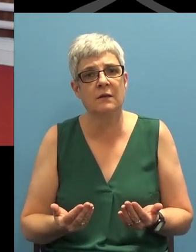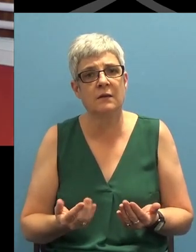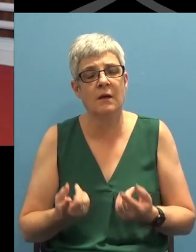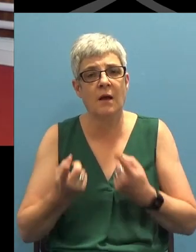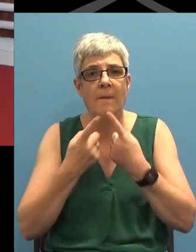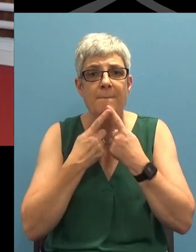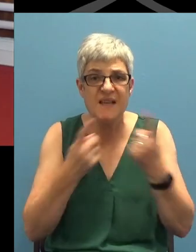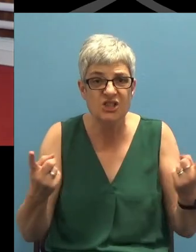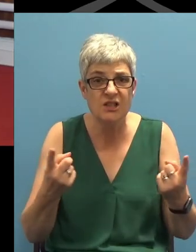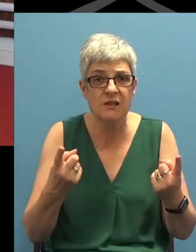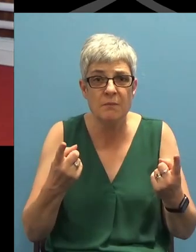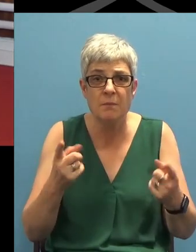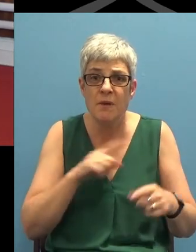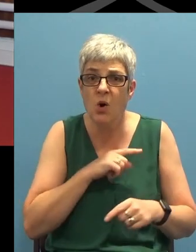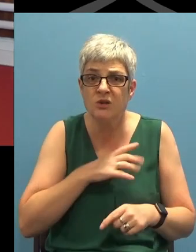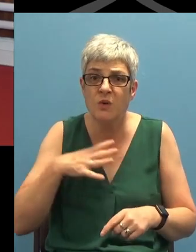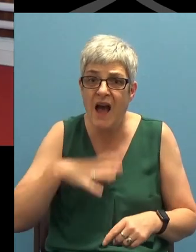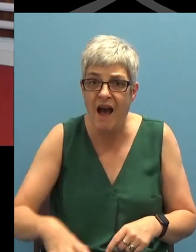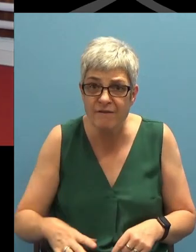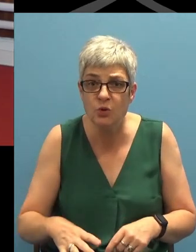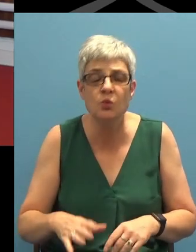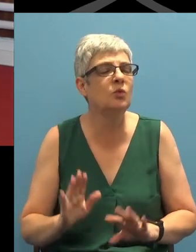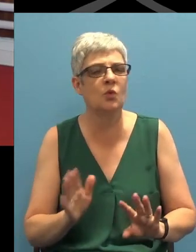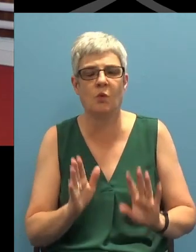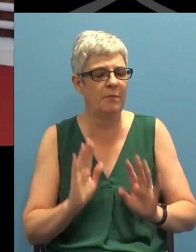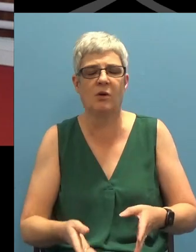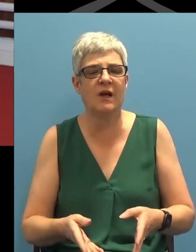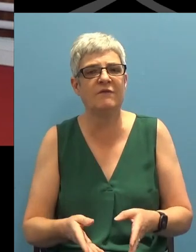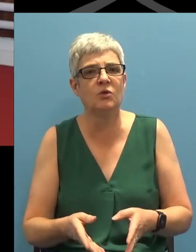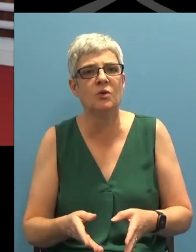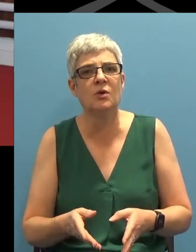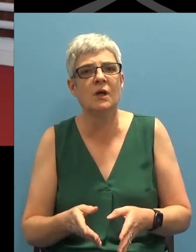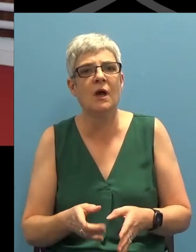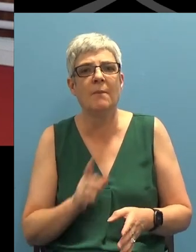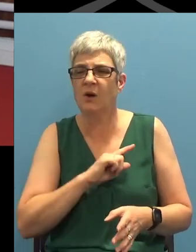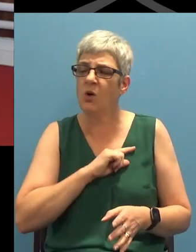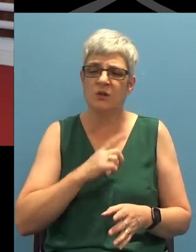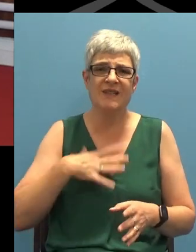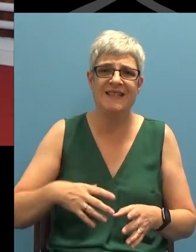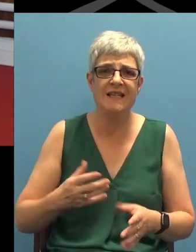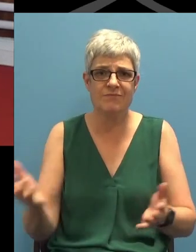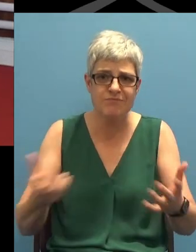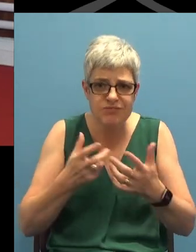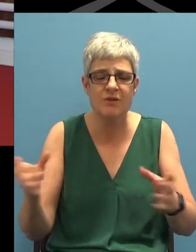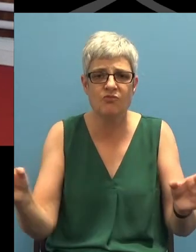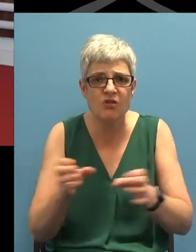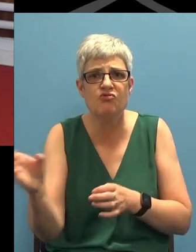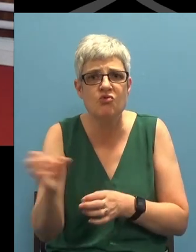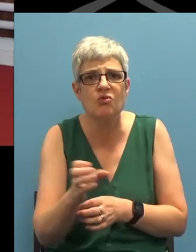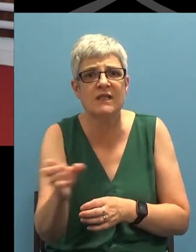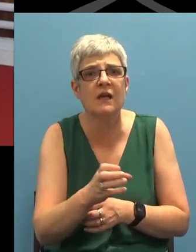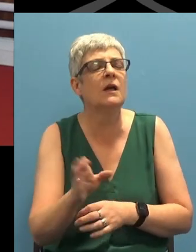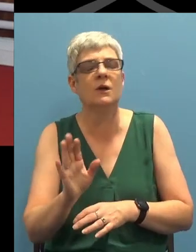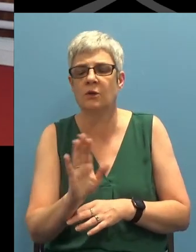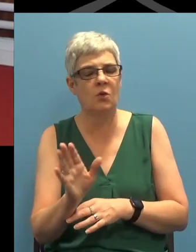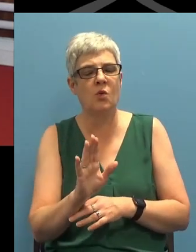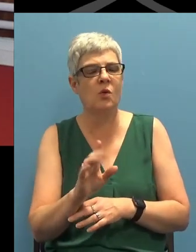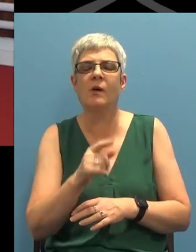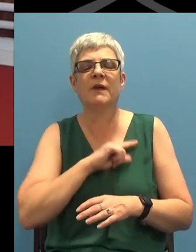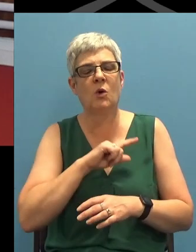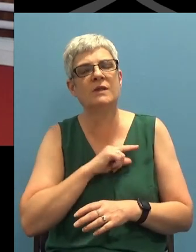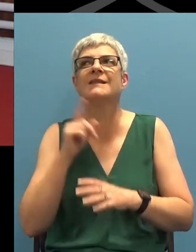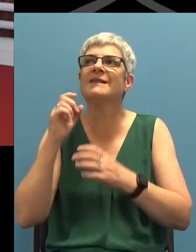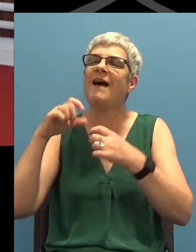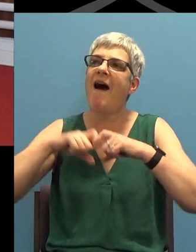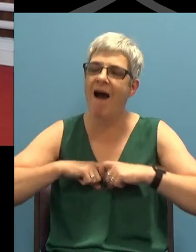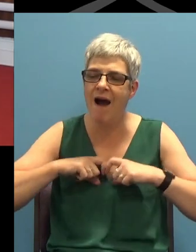Mission not because we have to, mission but not because we need a recruitment drive, but mission because this is what is in the heart of God the Father,